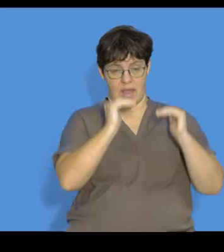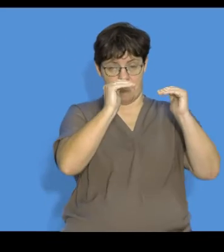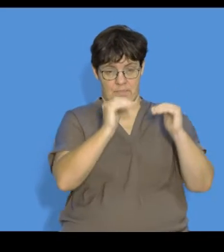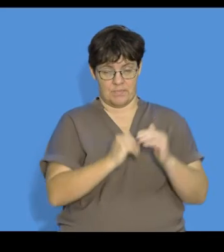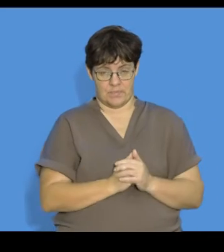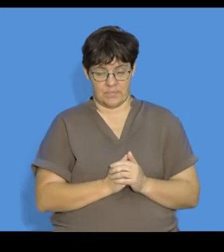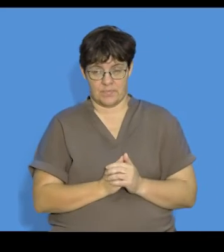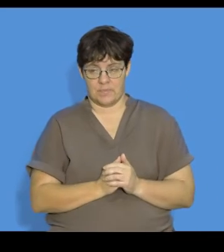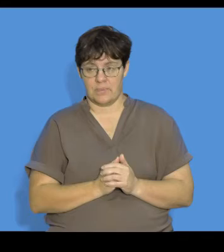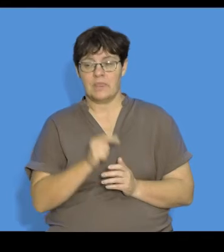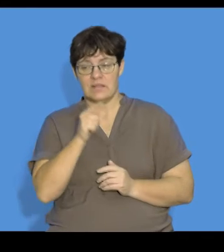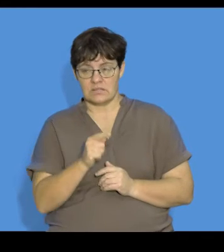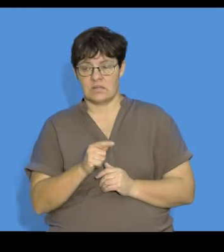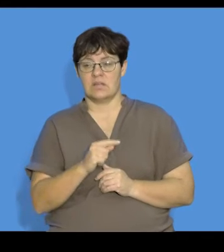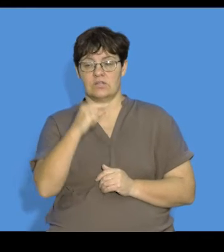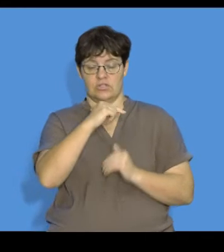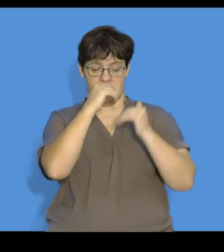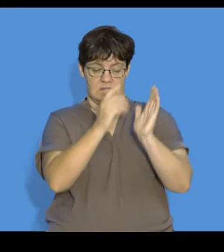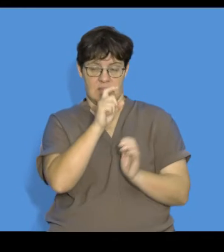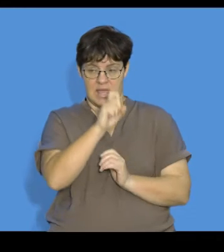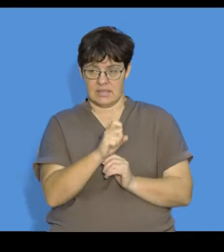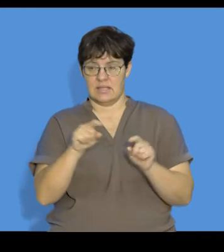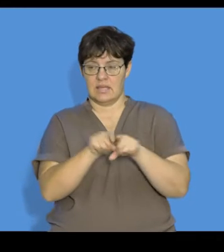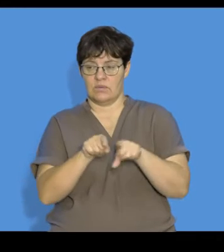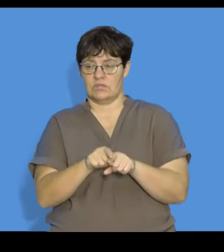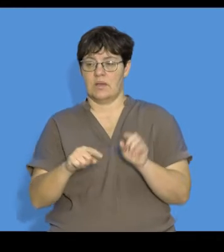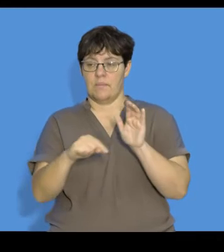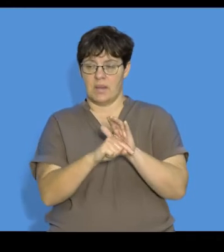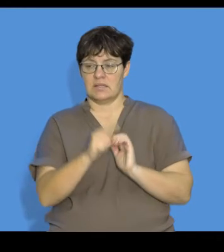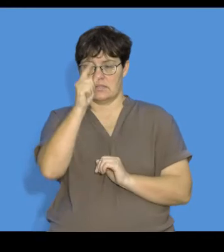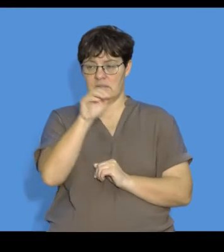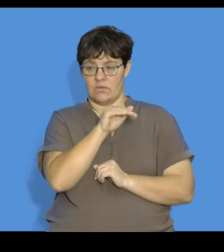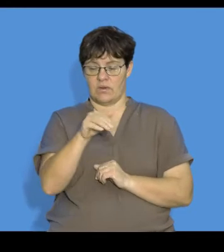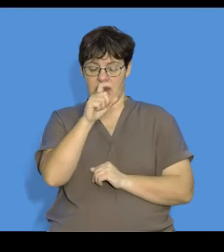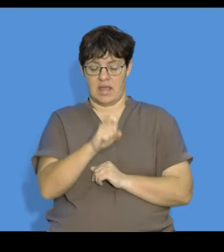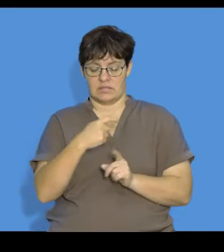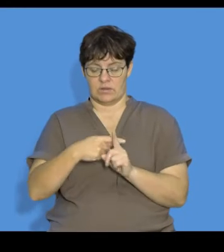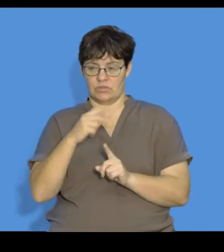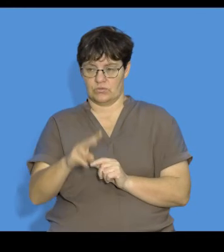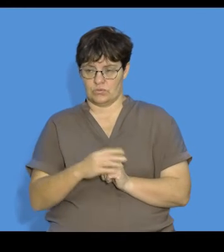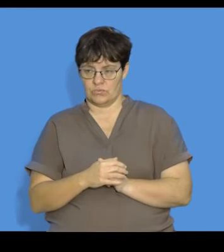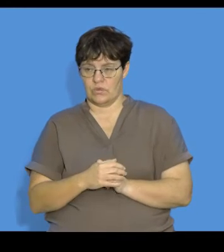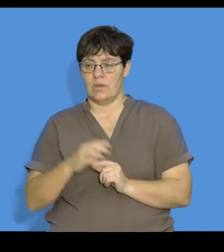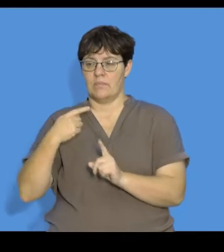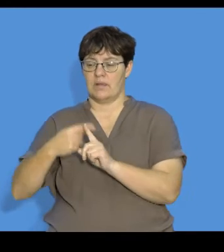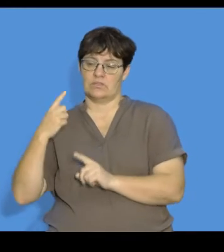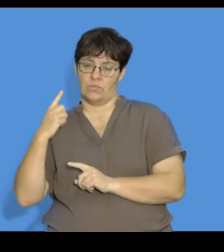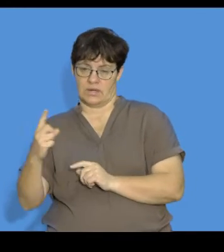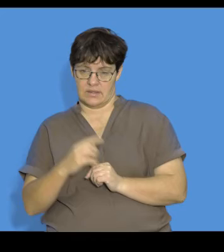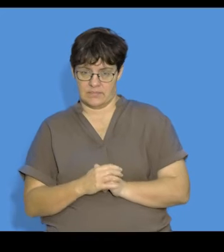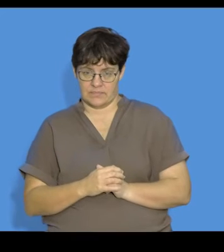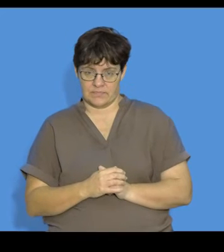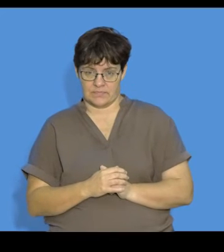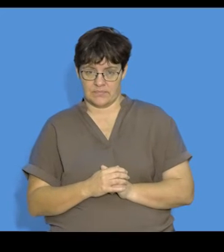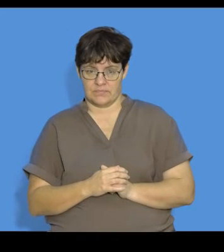And therefore my equation then becomes x plus 2 and then plus 1 at the end there.